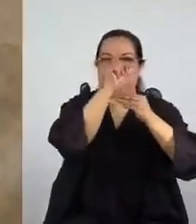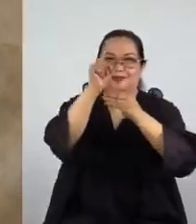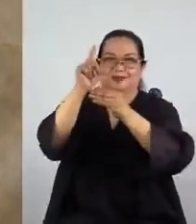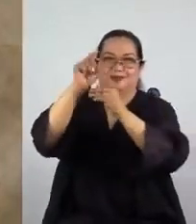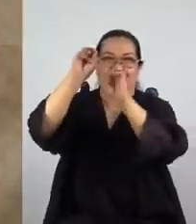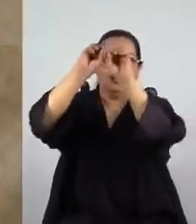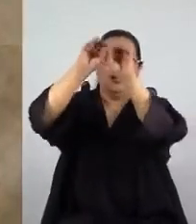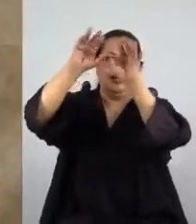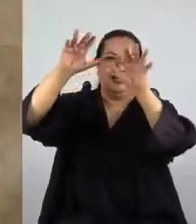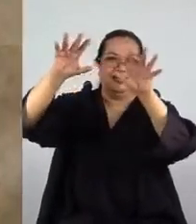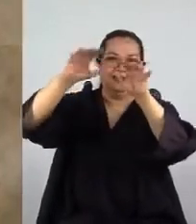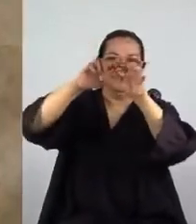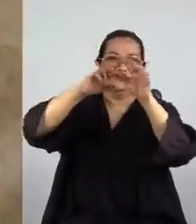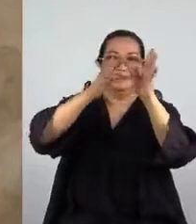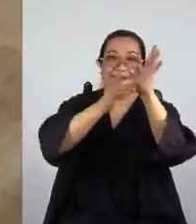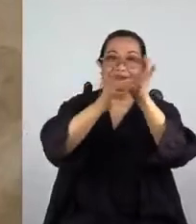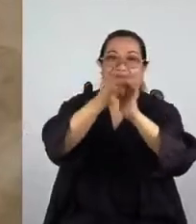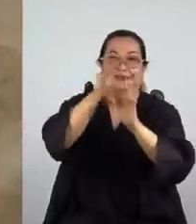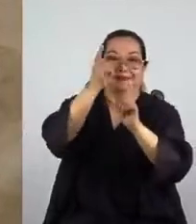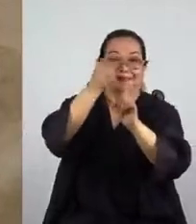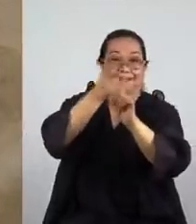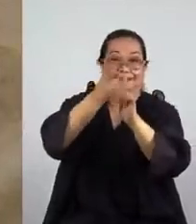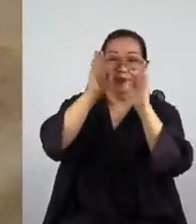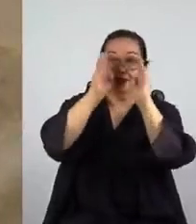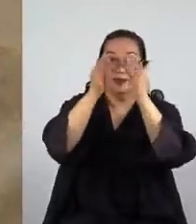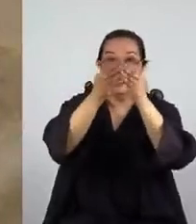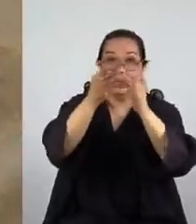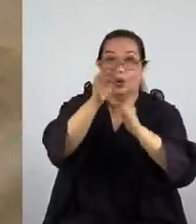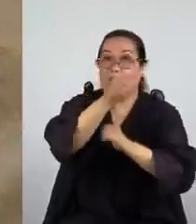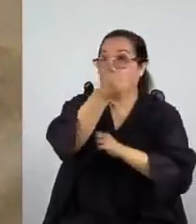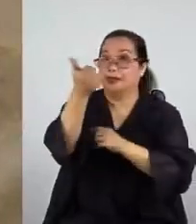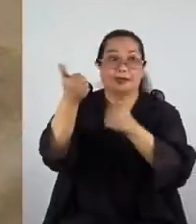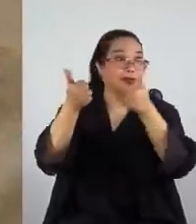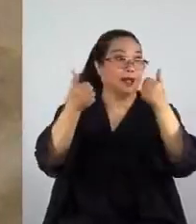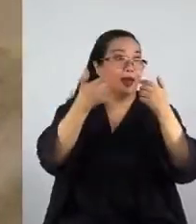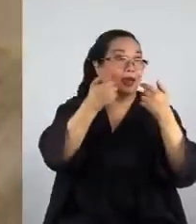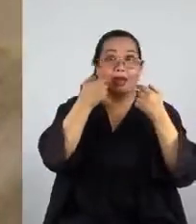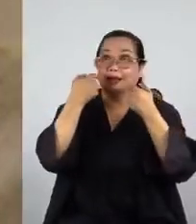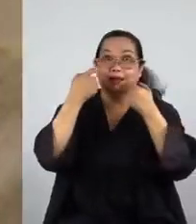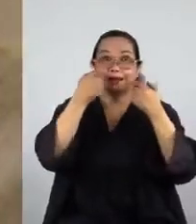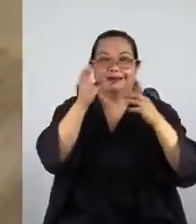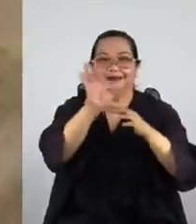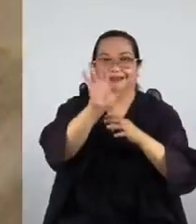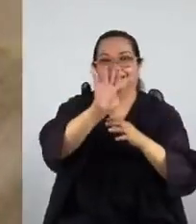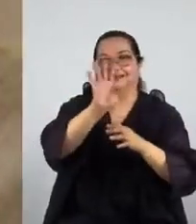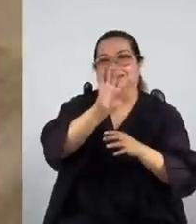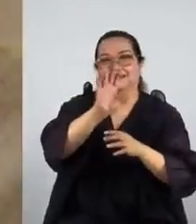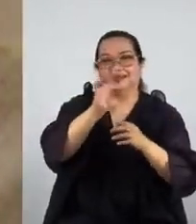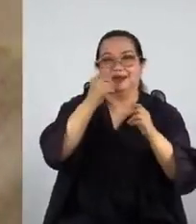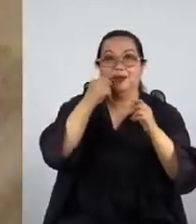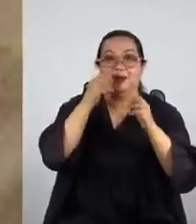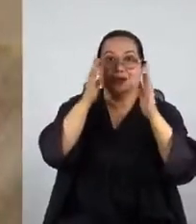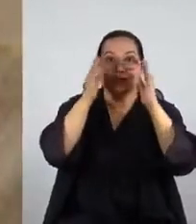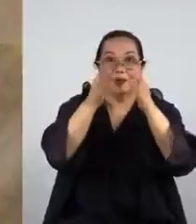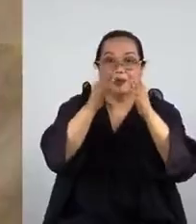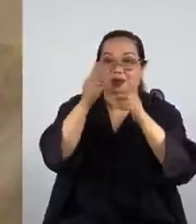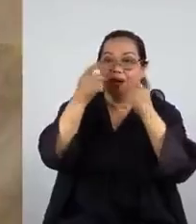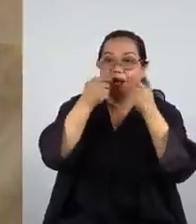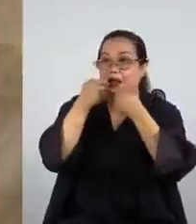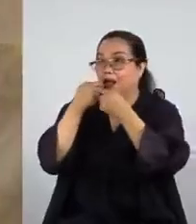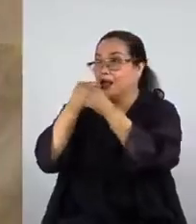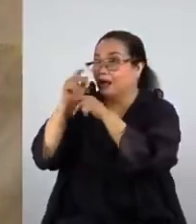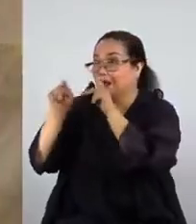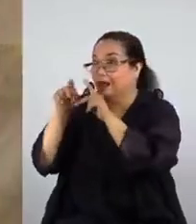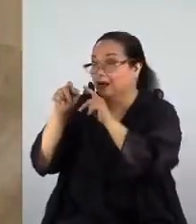Jesus. We focus on no one else and nothing else as we run the race. We don't focus on people.